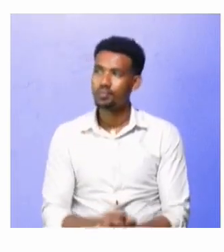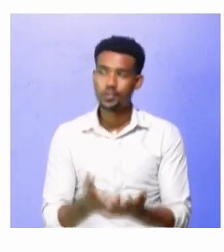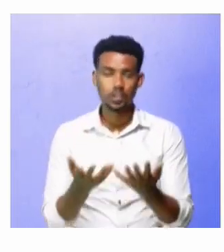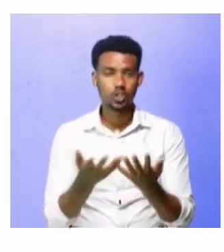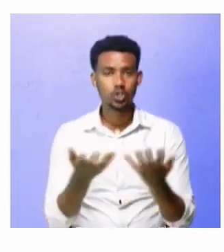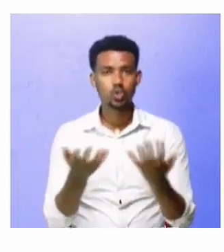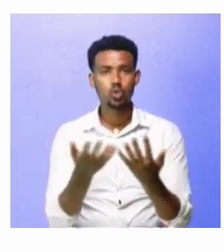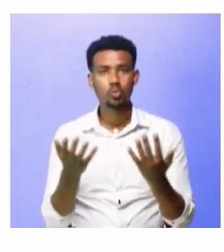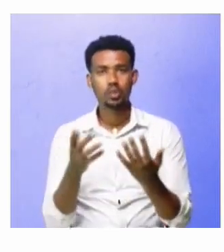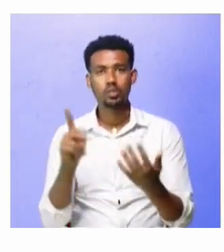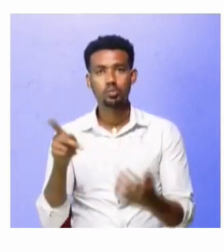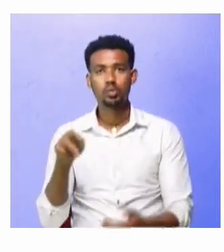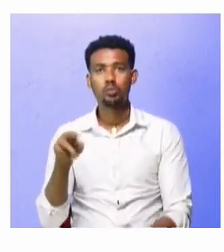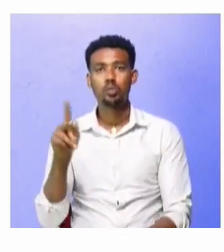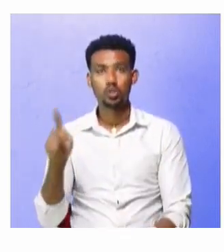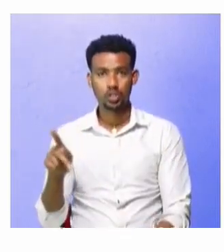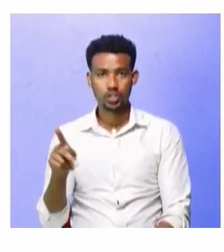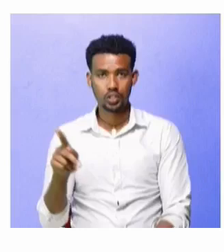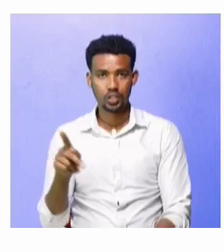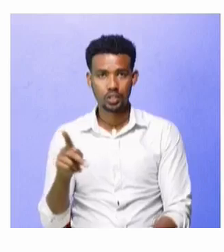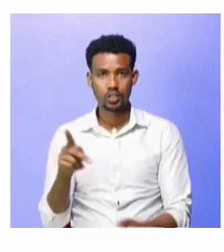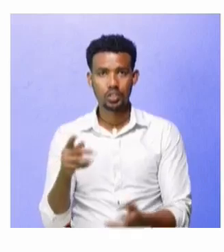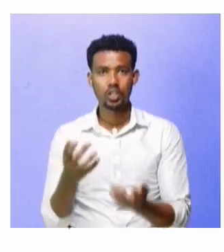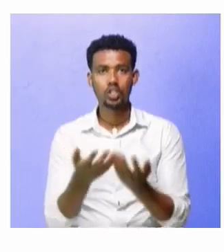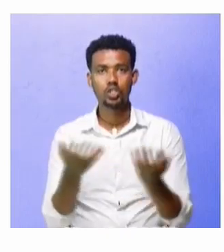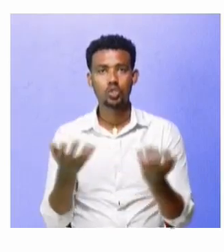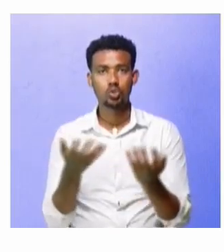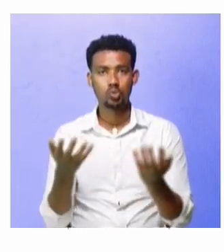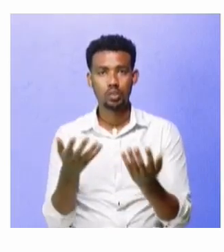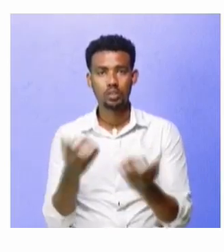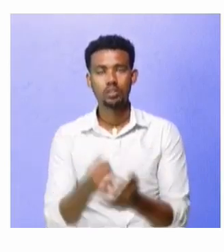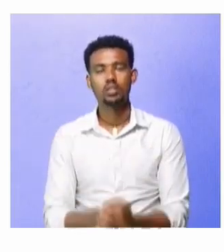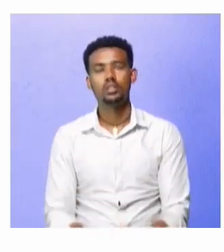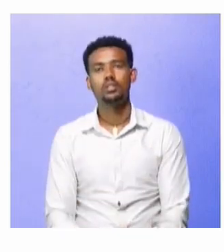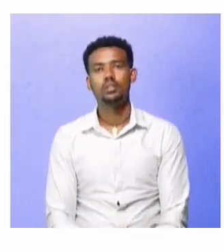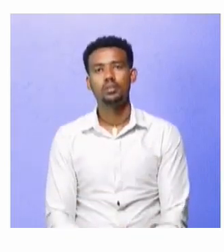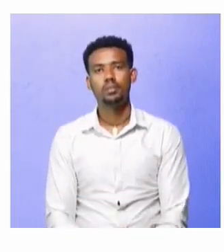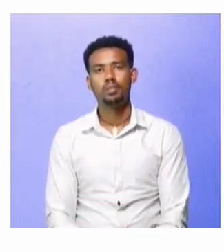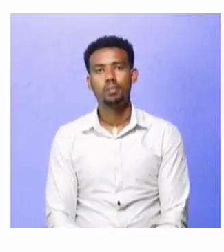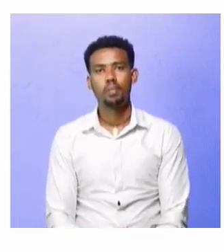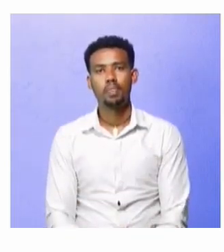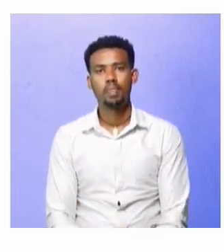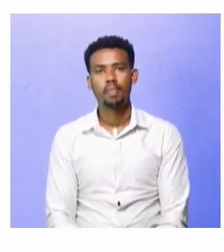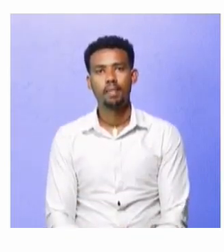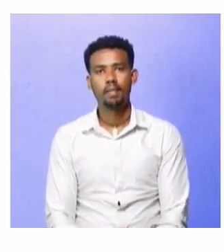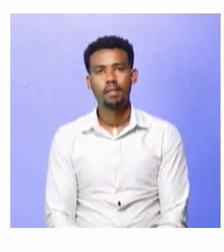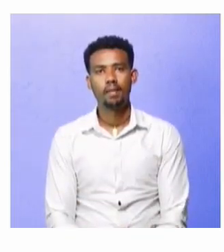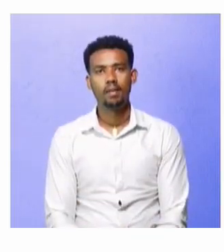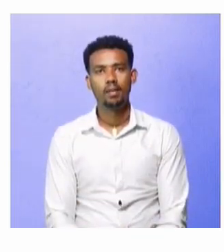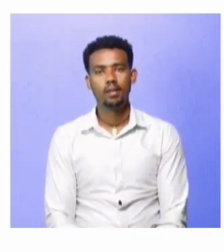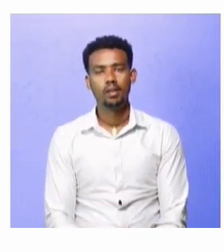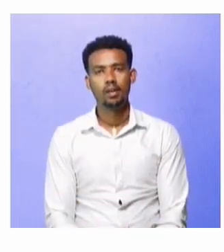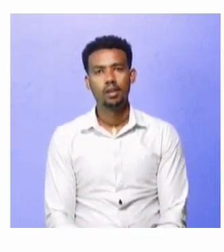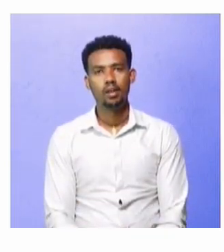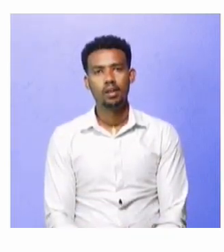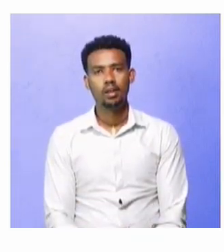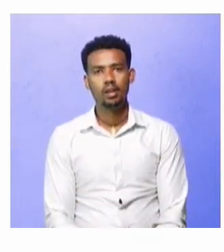instruments or prepositions of instrument and manner are